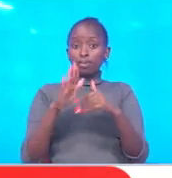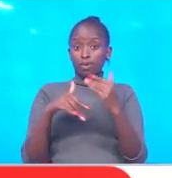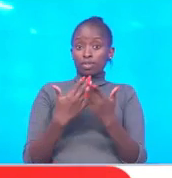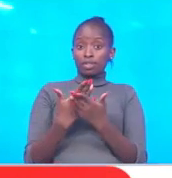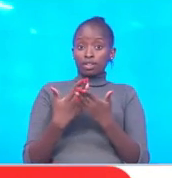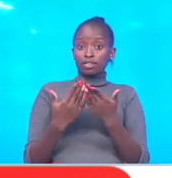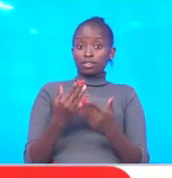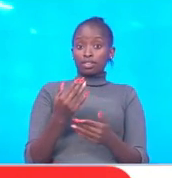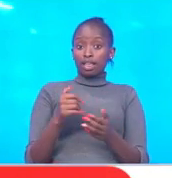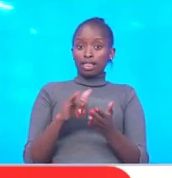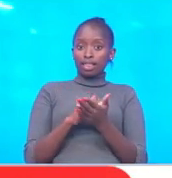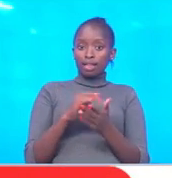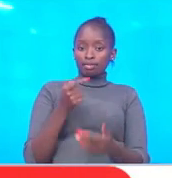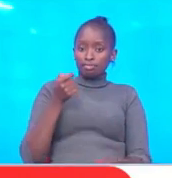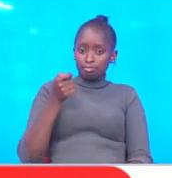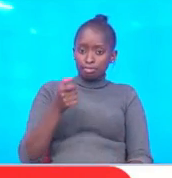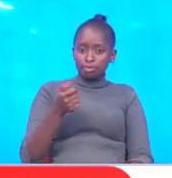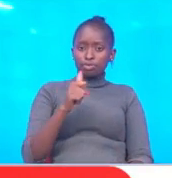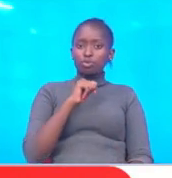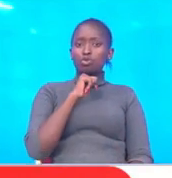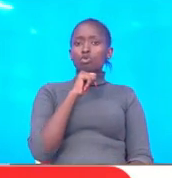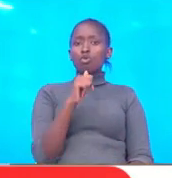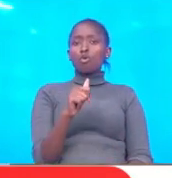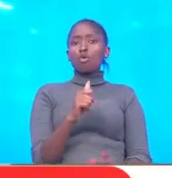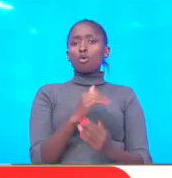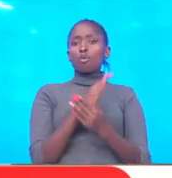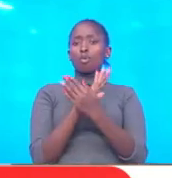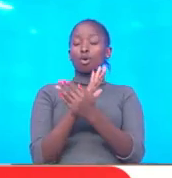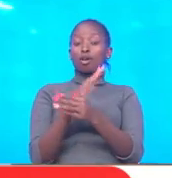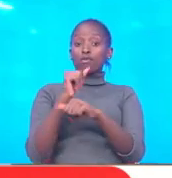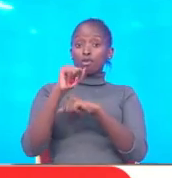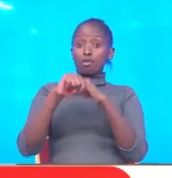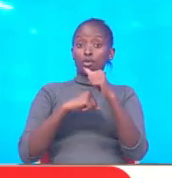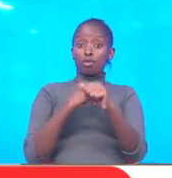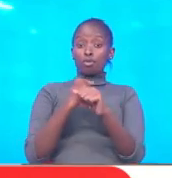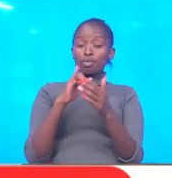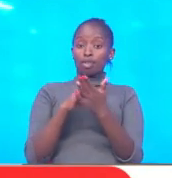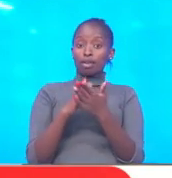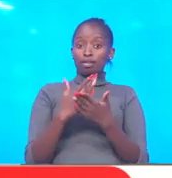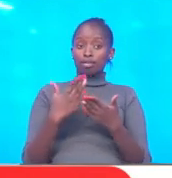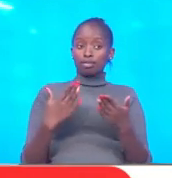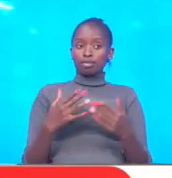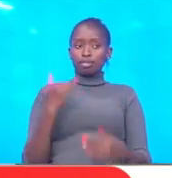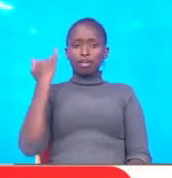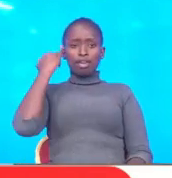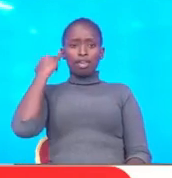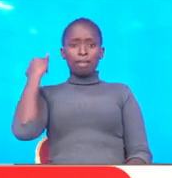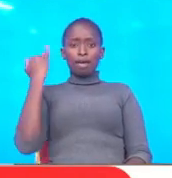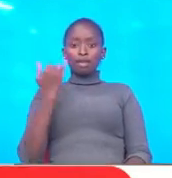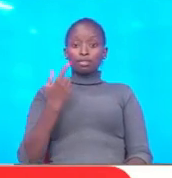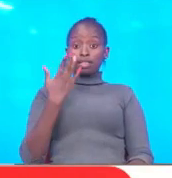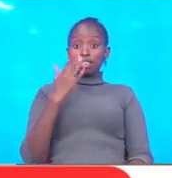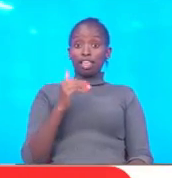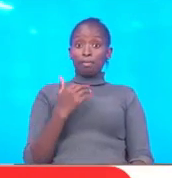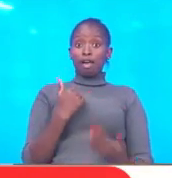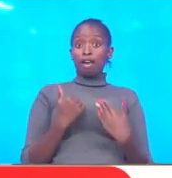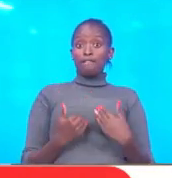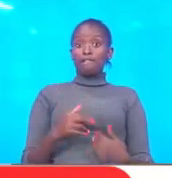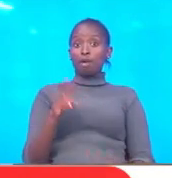kiasili na sio kuzuia ilivyo kwenye sheria hiyo. So can you imagine, like, this is a small scale farmer, they have to look for